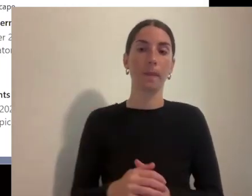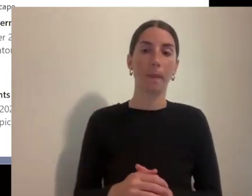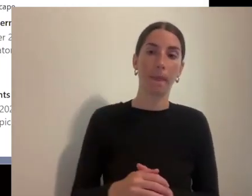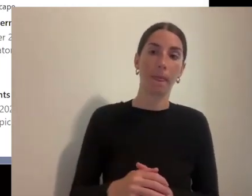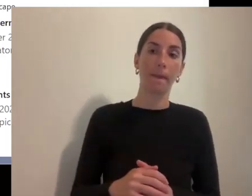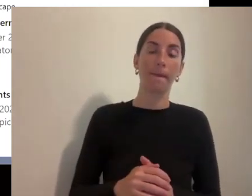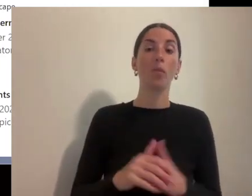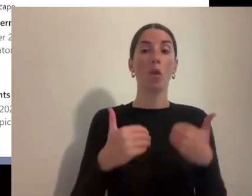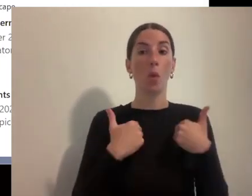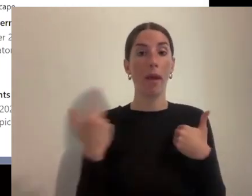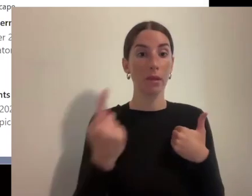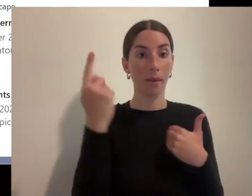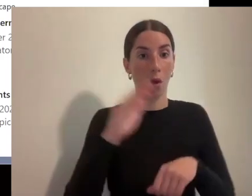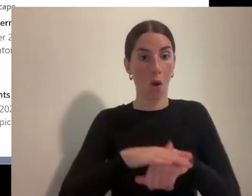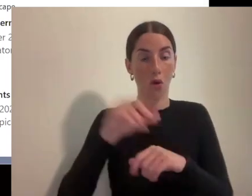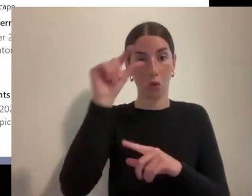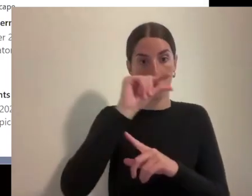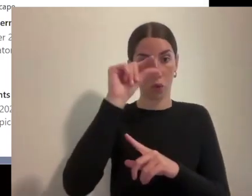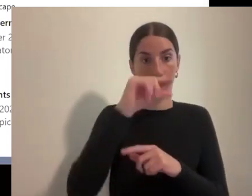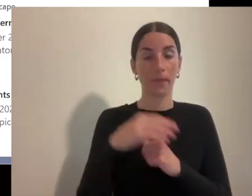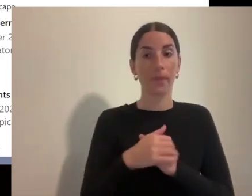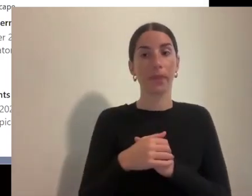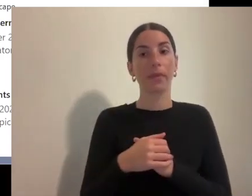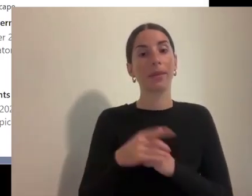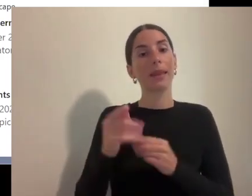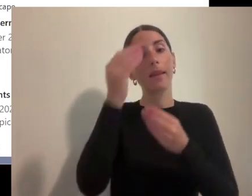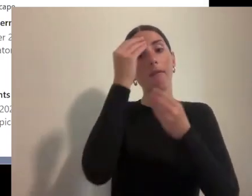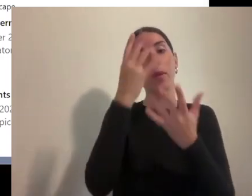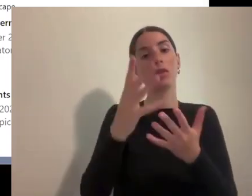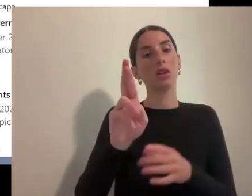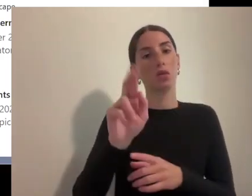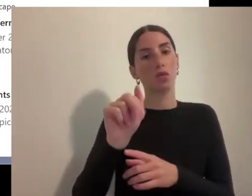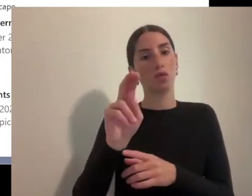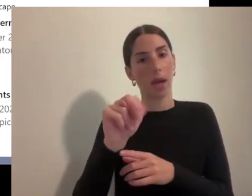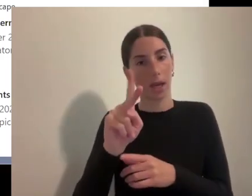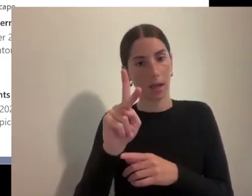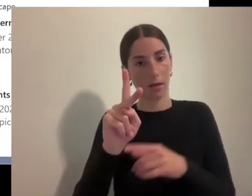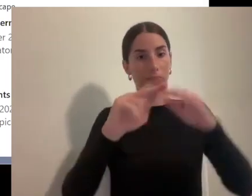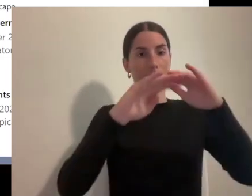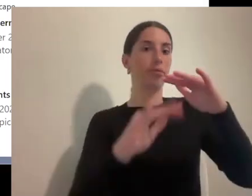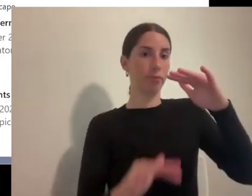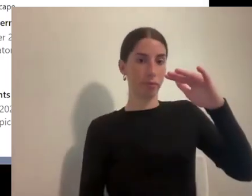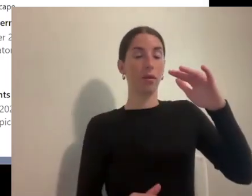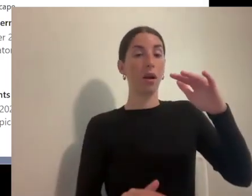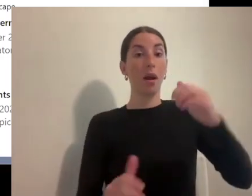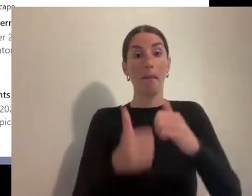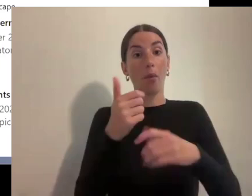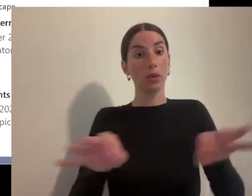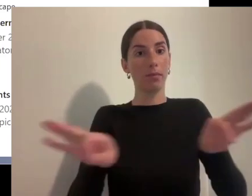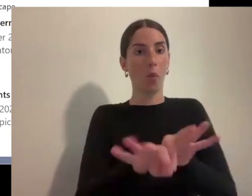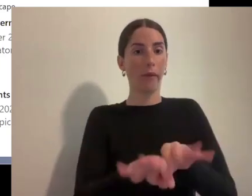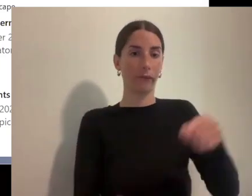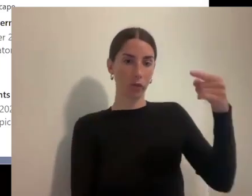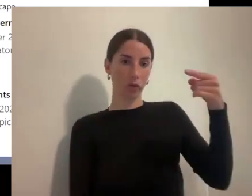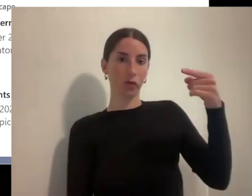Google, that information is ranked so that the most useful information shows first,